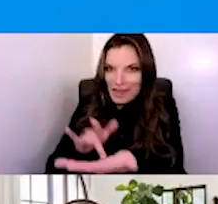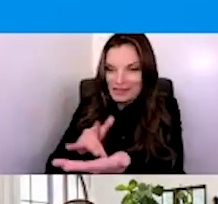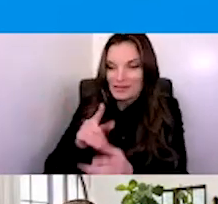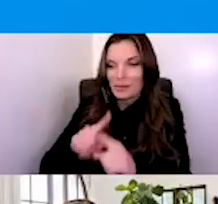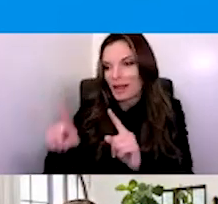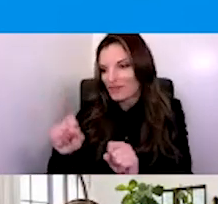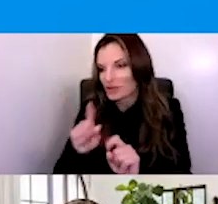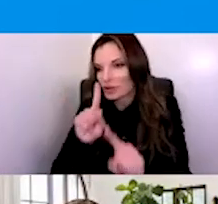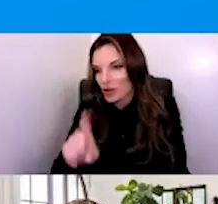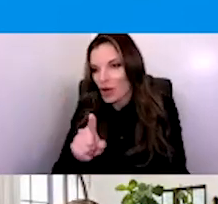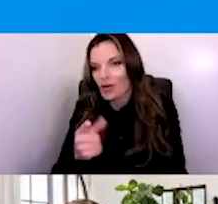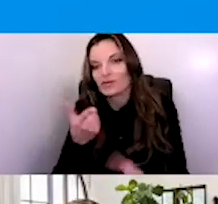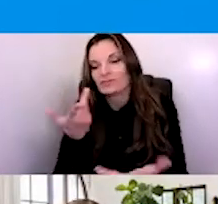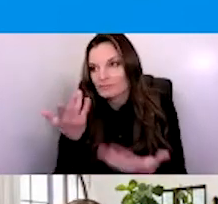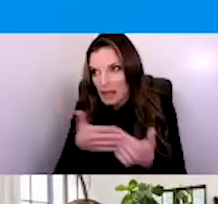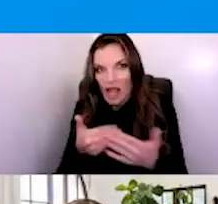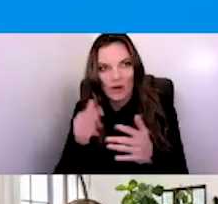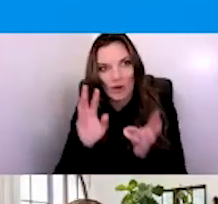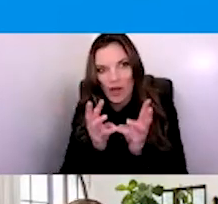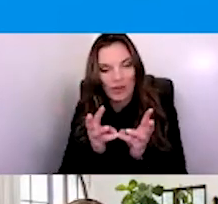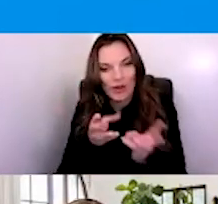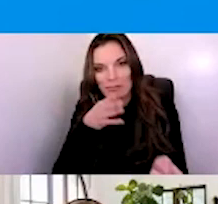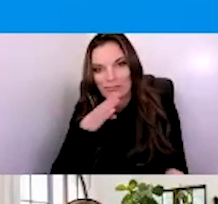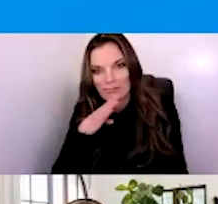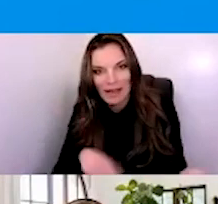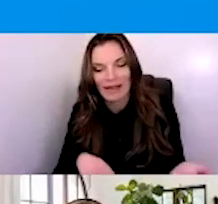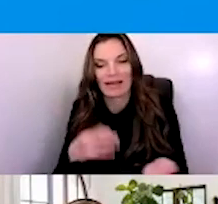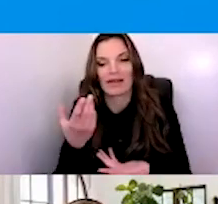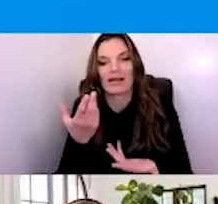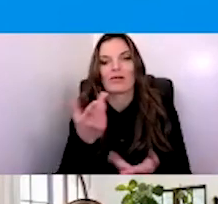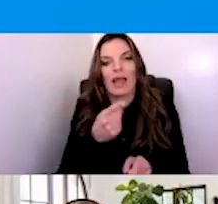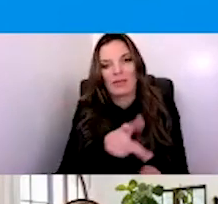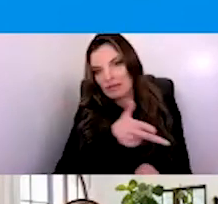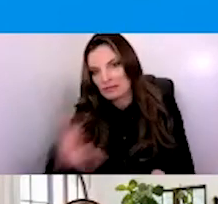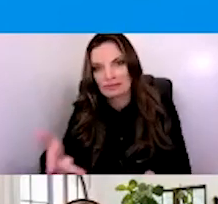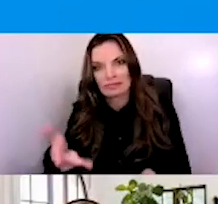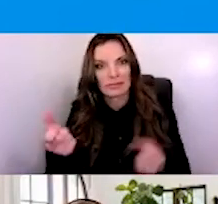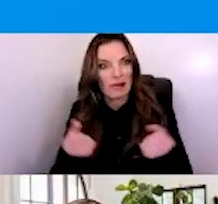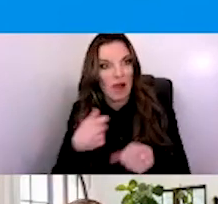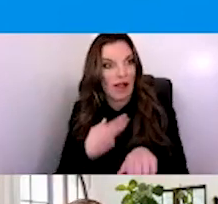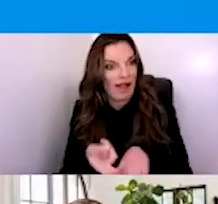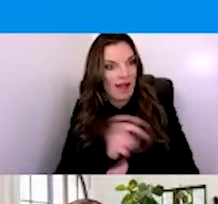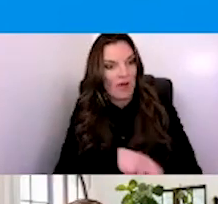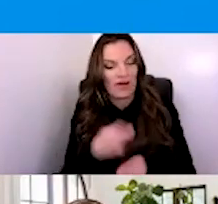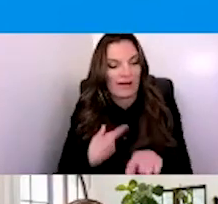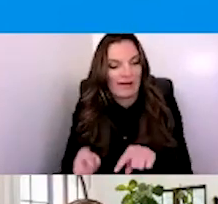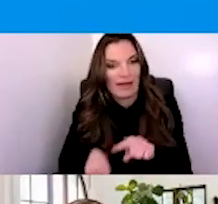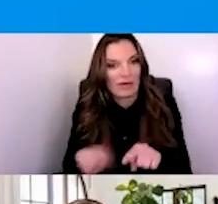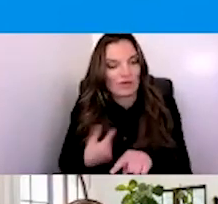at something when snow hits, or and things like being stranded on the side of the road when you can't get out of your vehicle